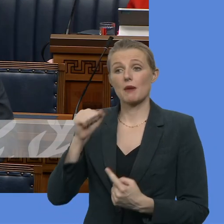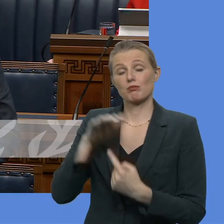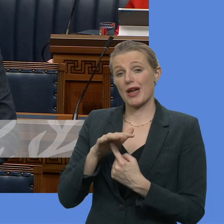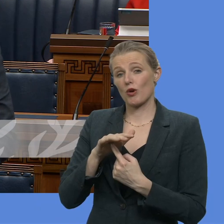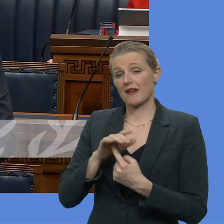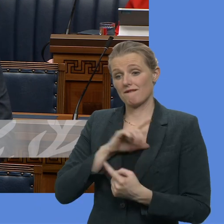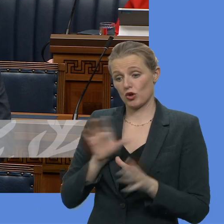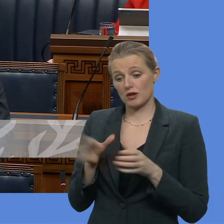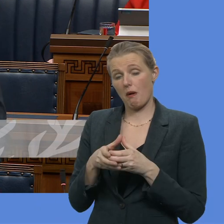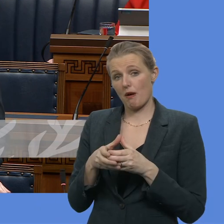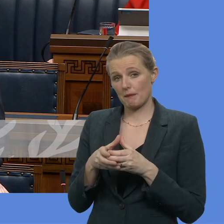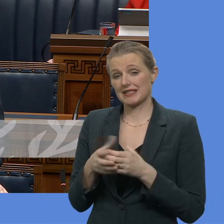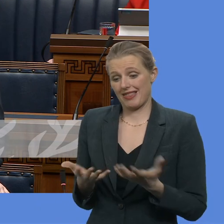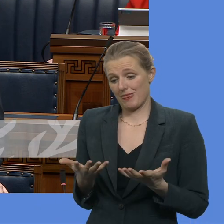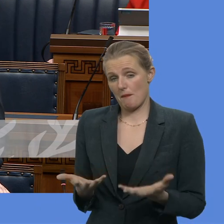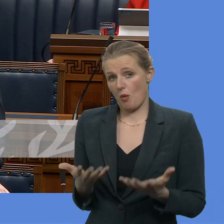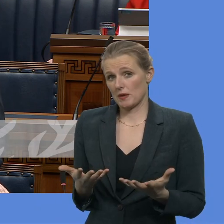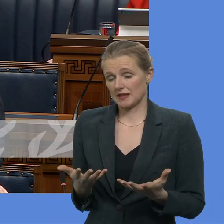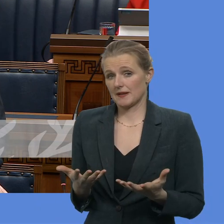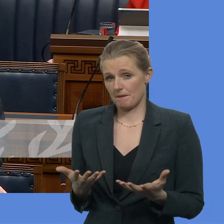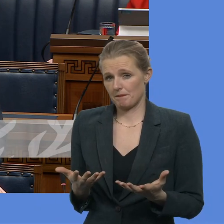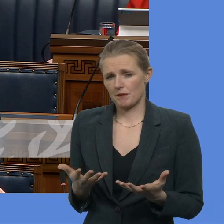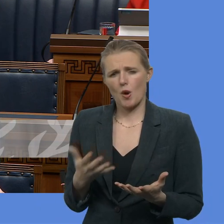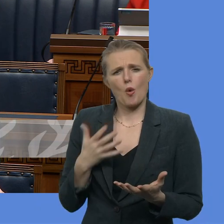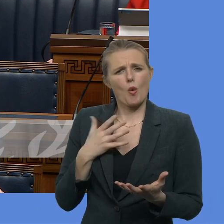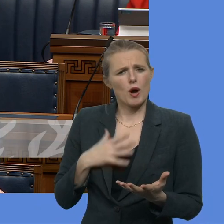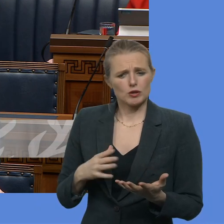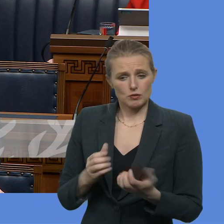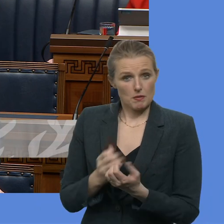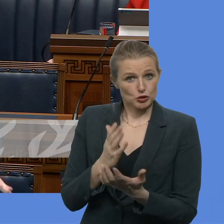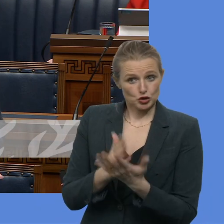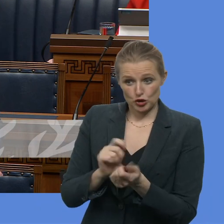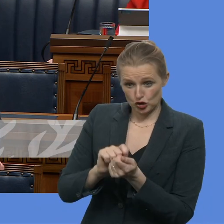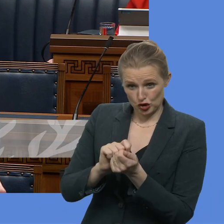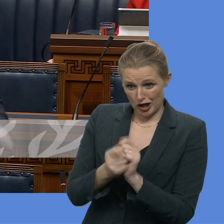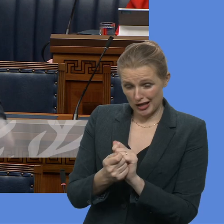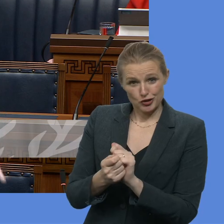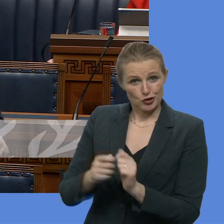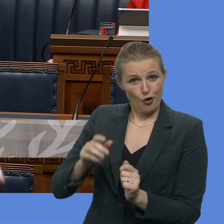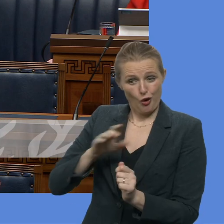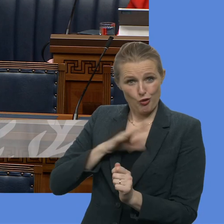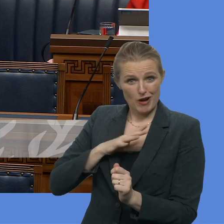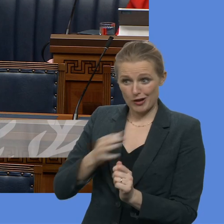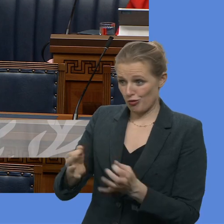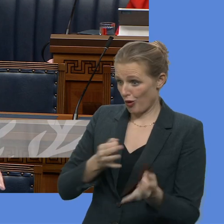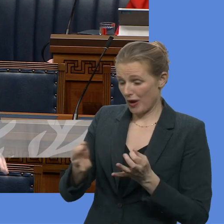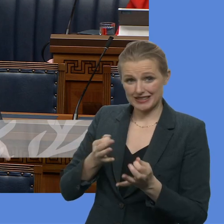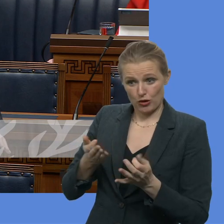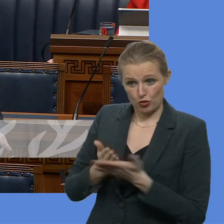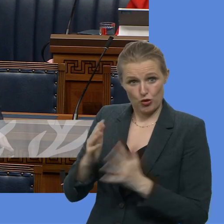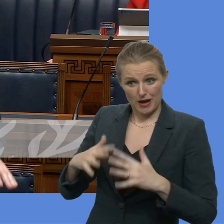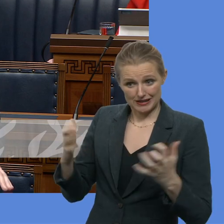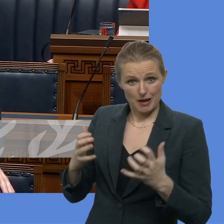the department is to implement and put in place the changes that have been made and requested by this Assembly